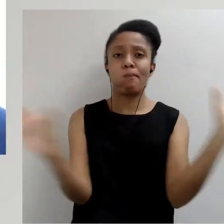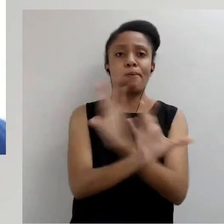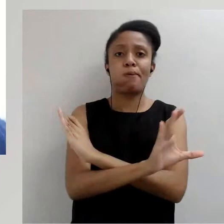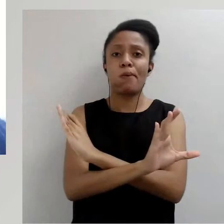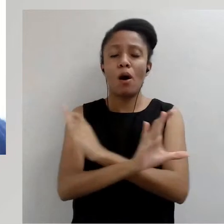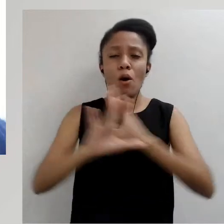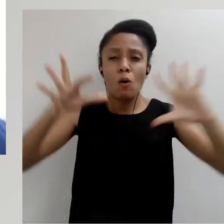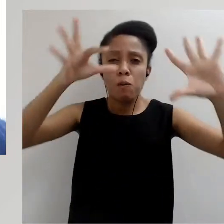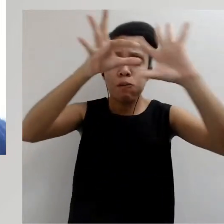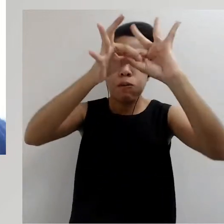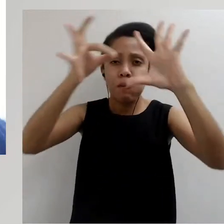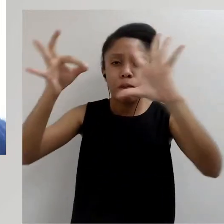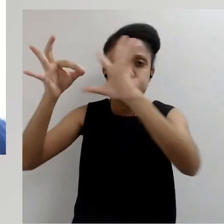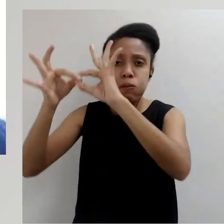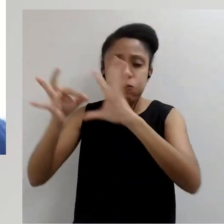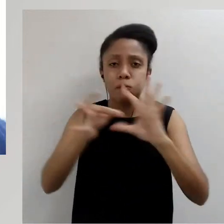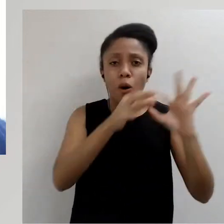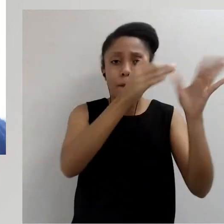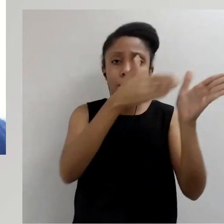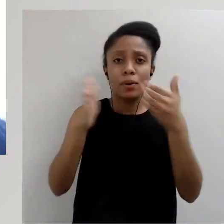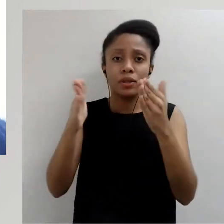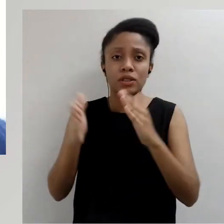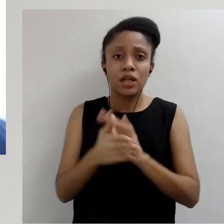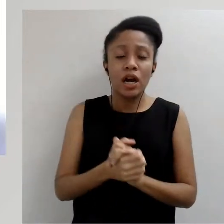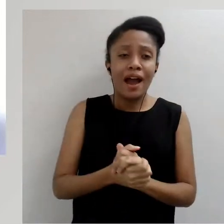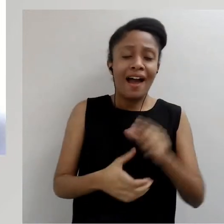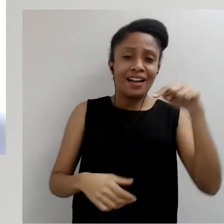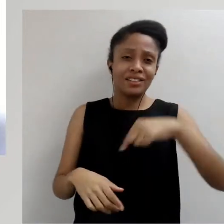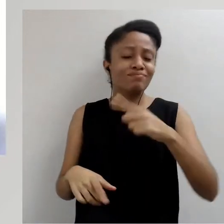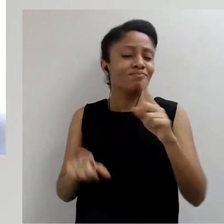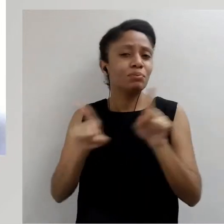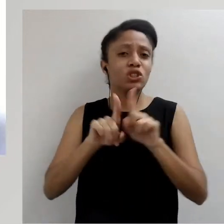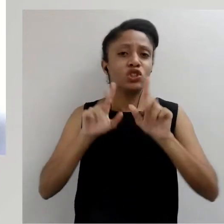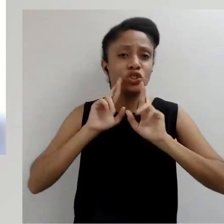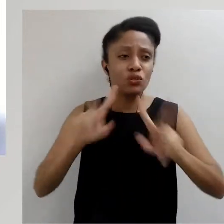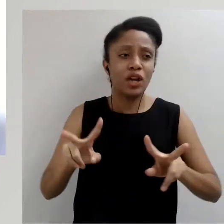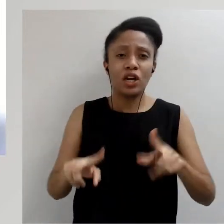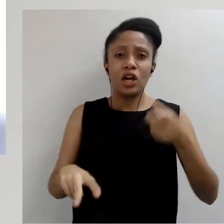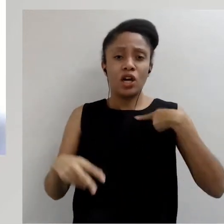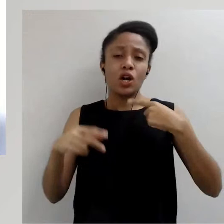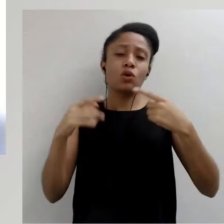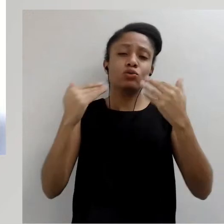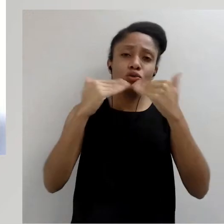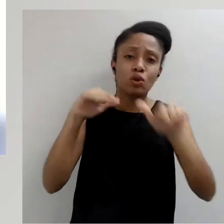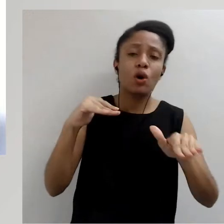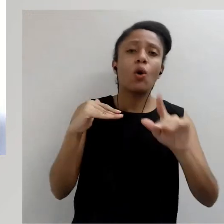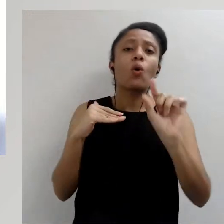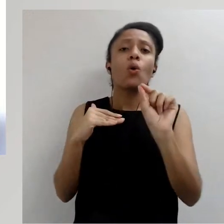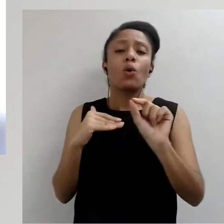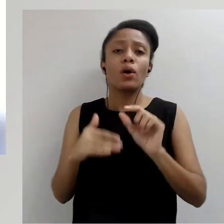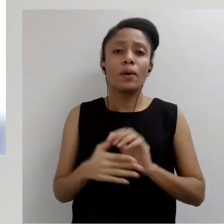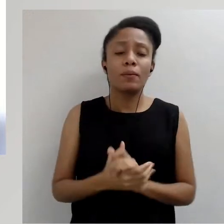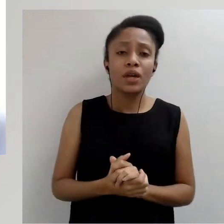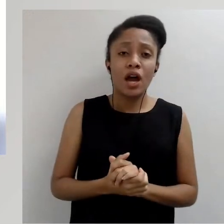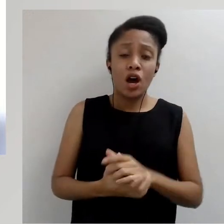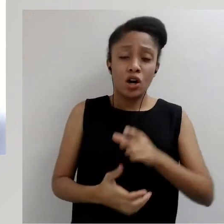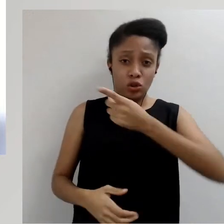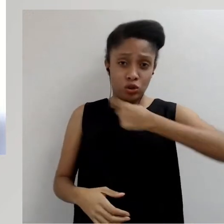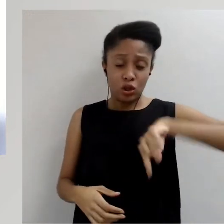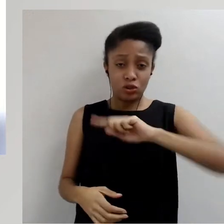in a complete way with links and so on, but it's not exactly this way. We have a lot of difficulties in